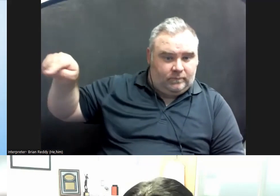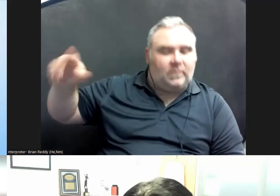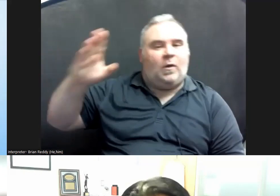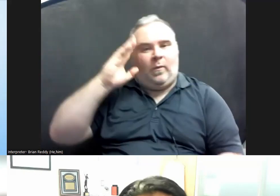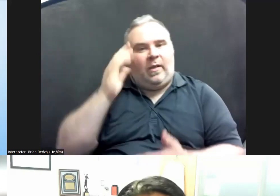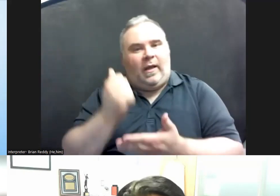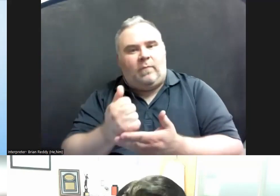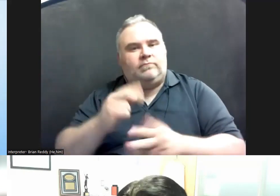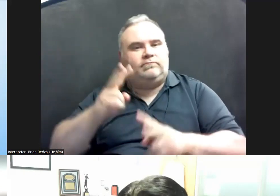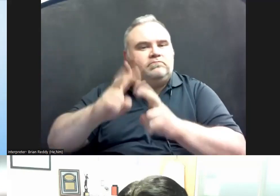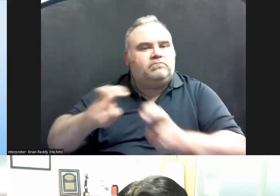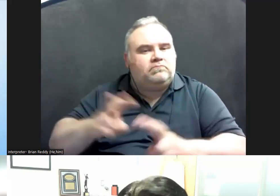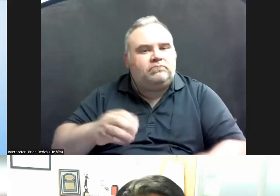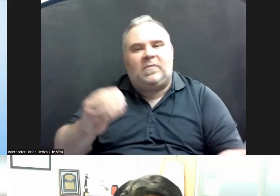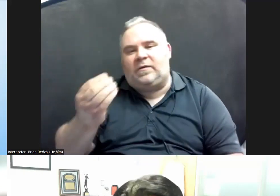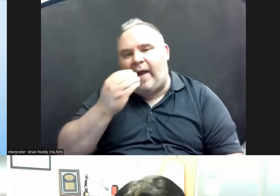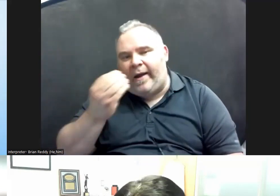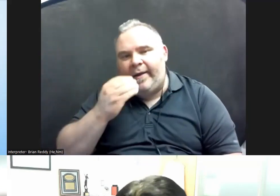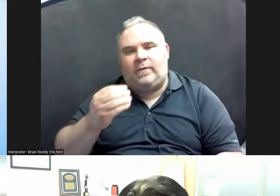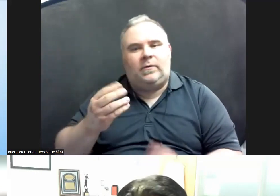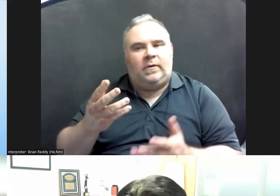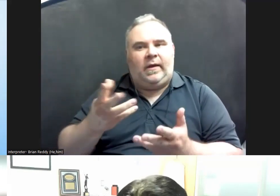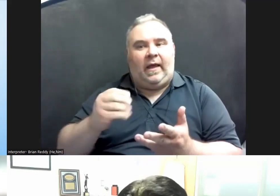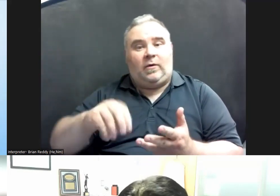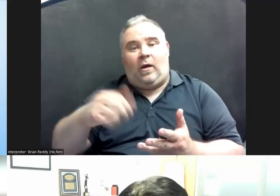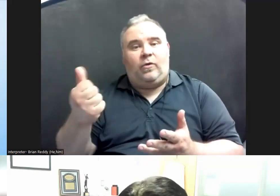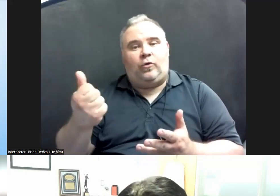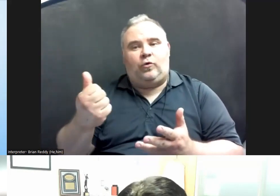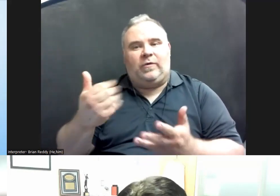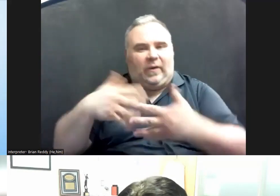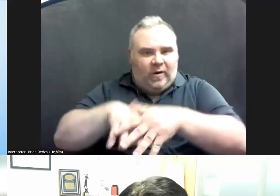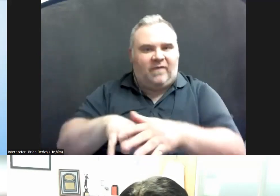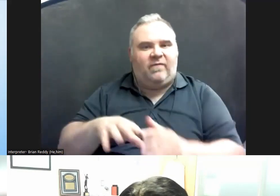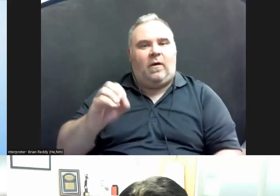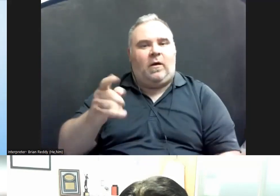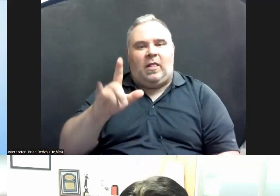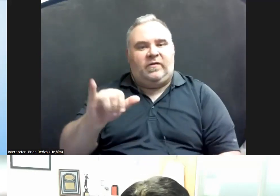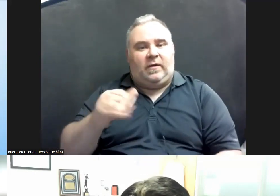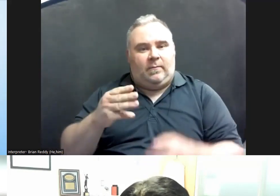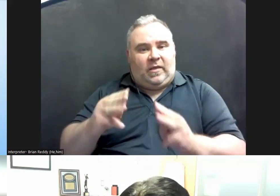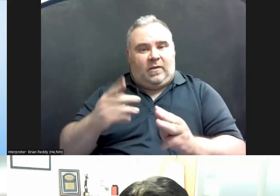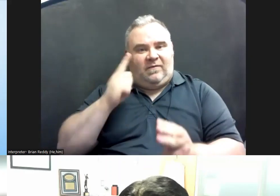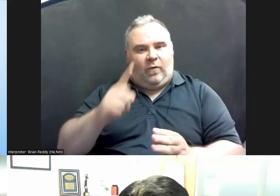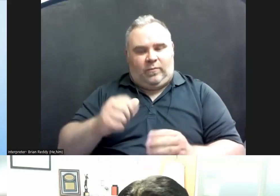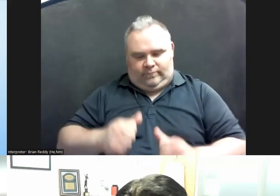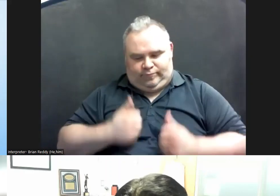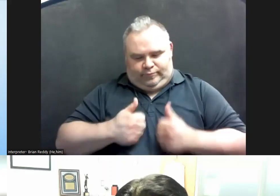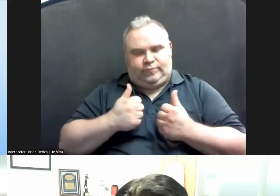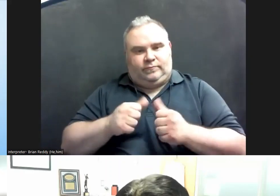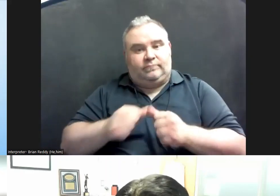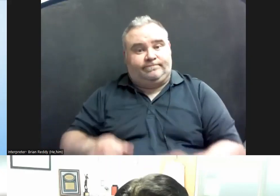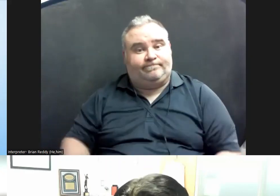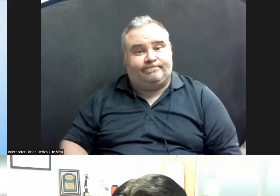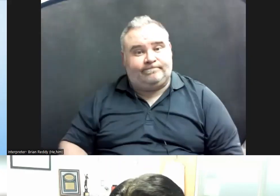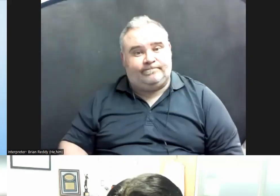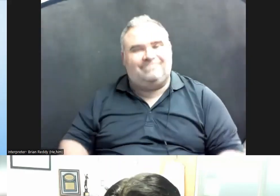looking at diets and other integrative oncology methods to maintain survivorship.